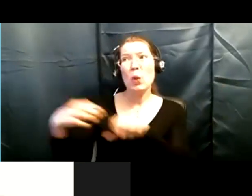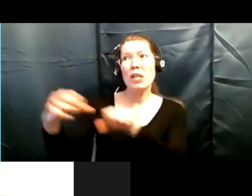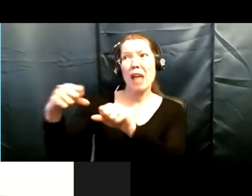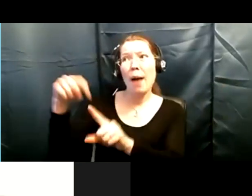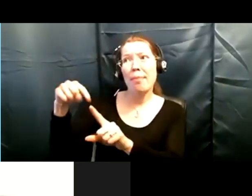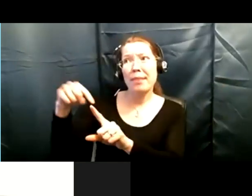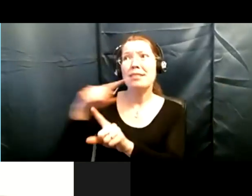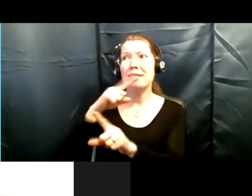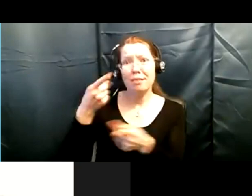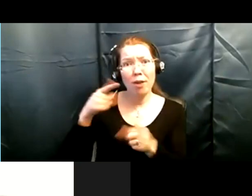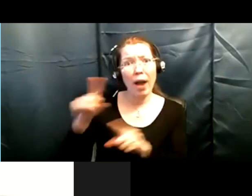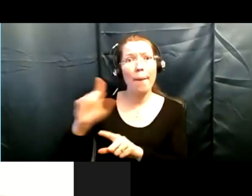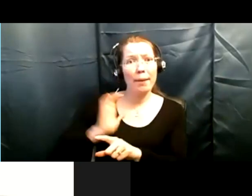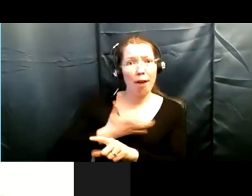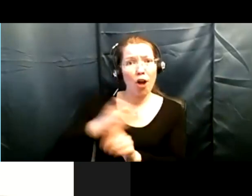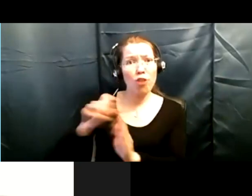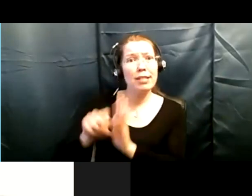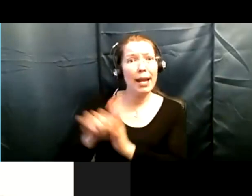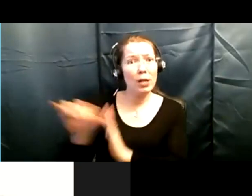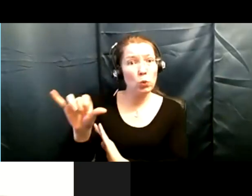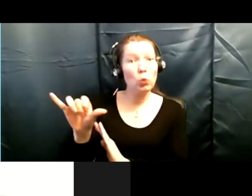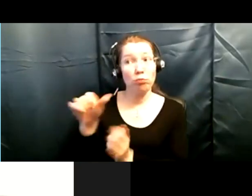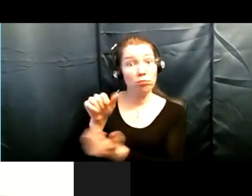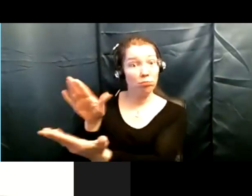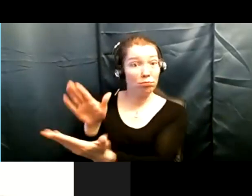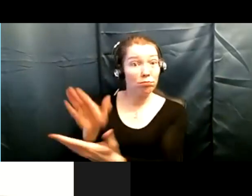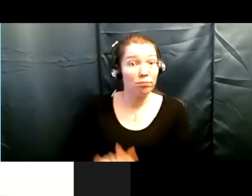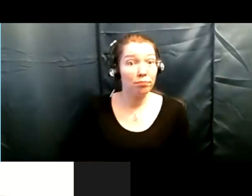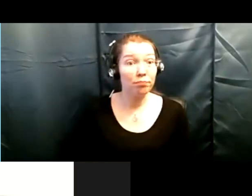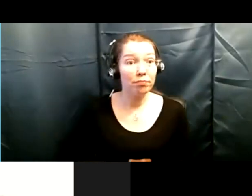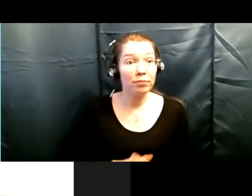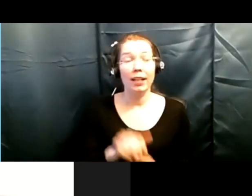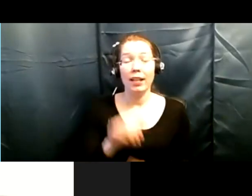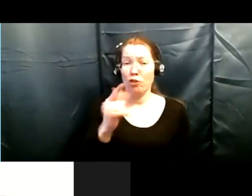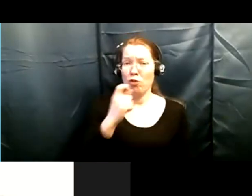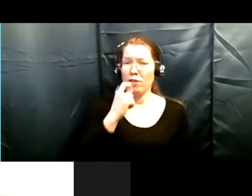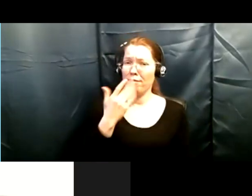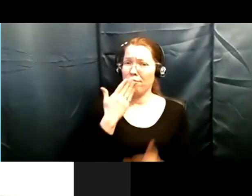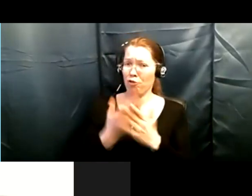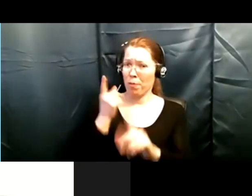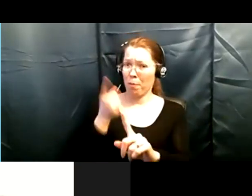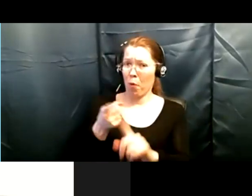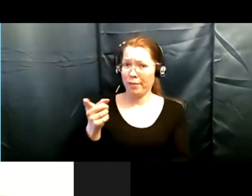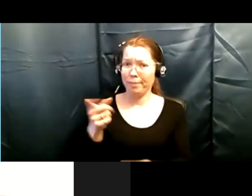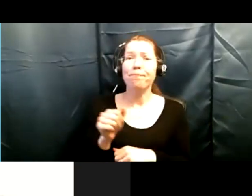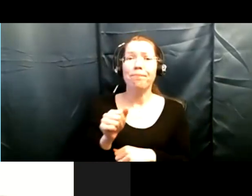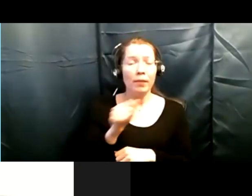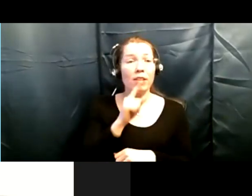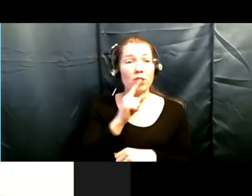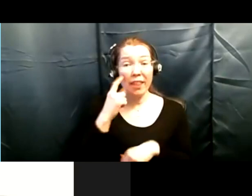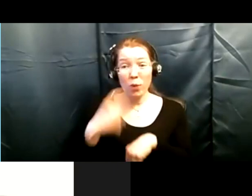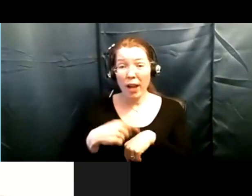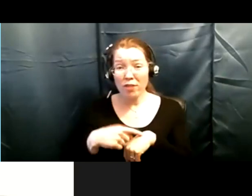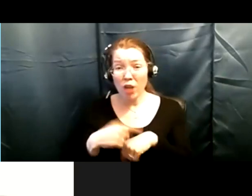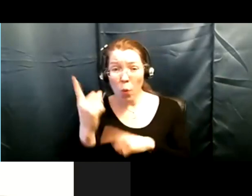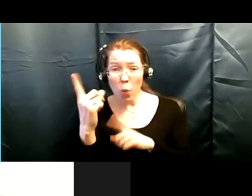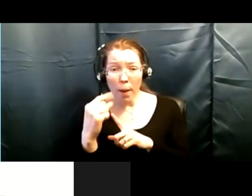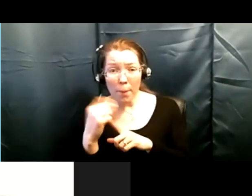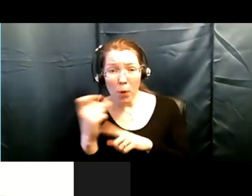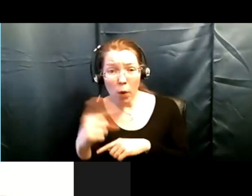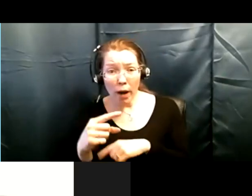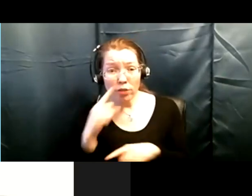in our state. That's a great point. Great point. All right, I think we might have time for about one more